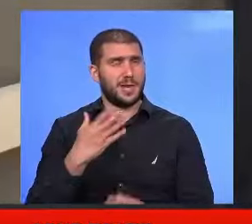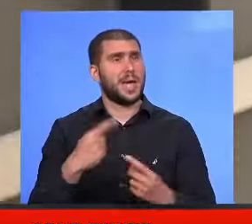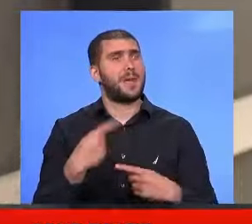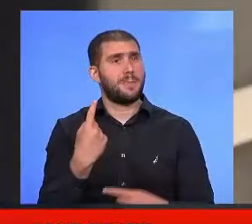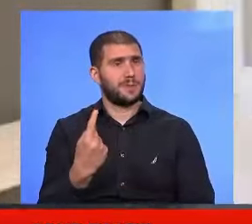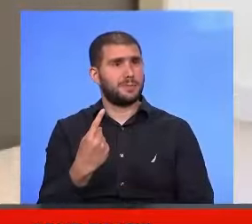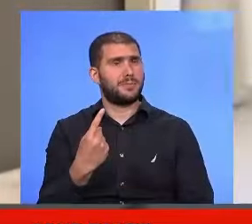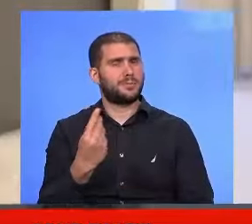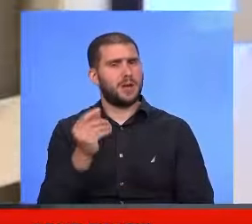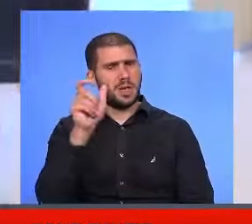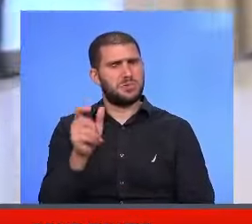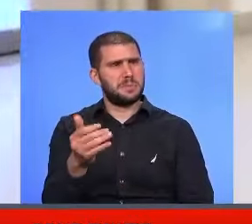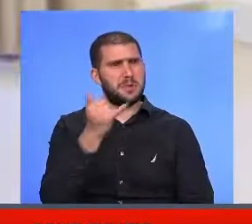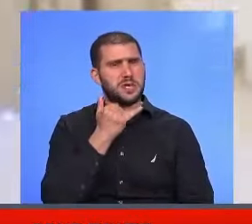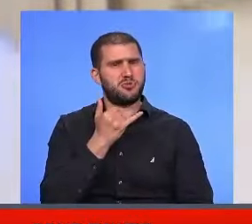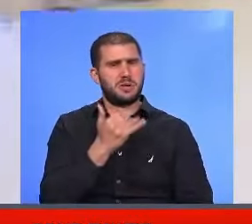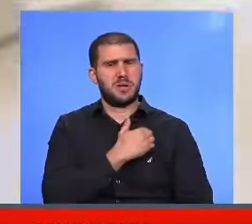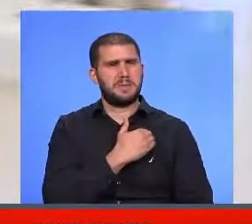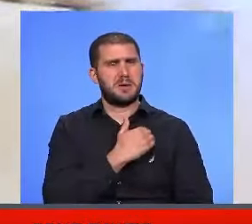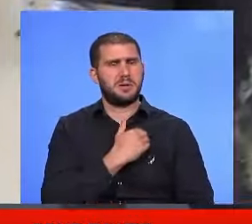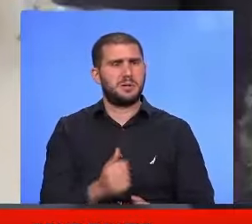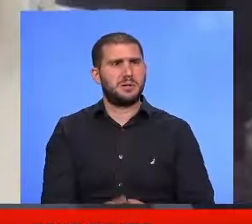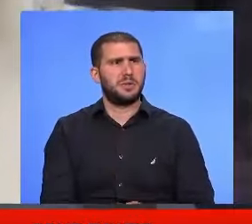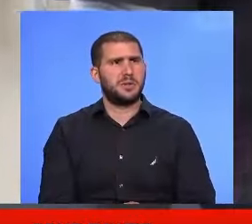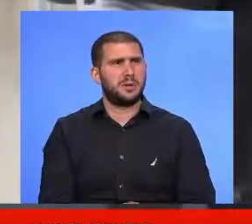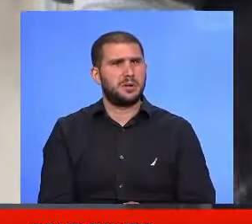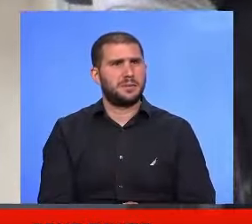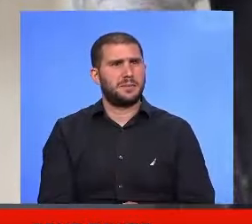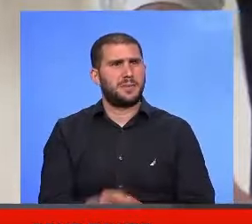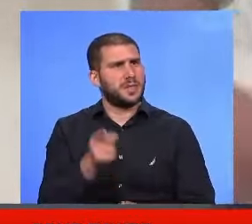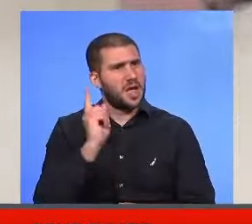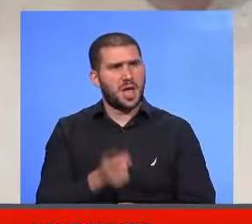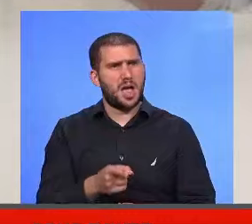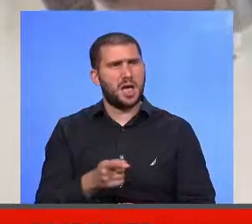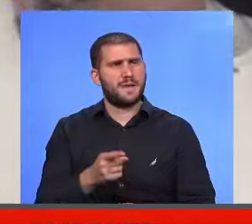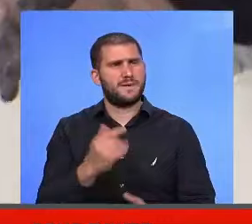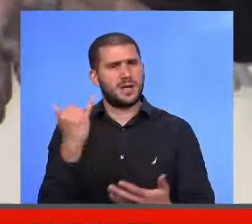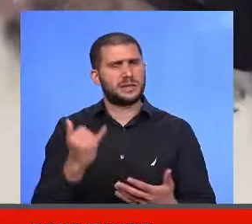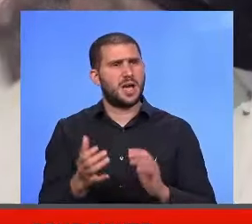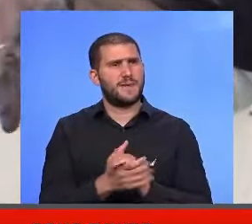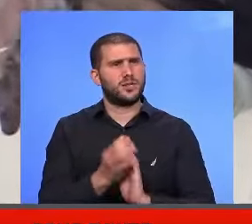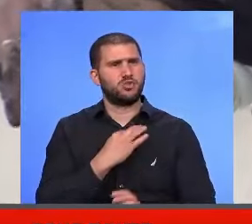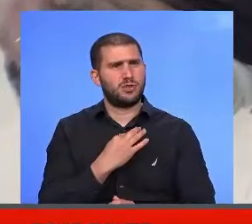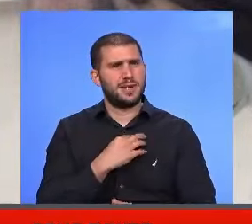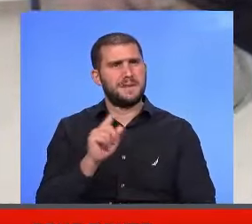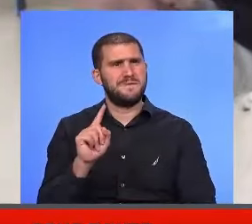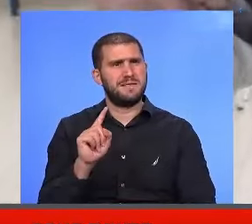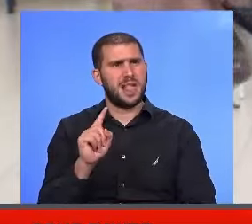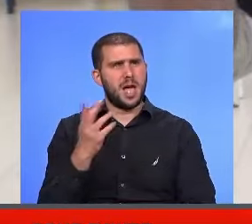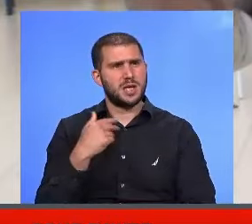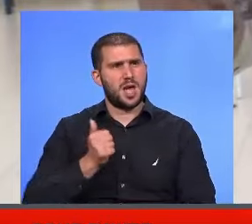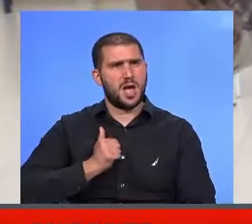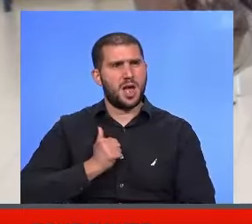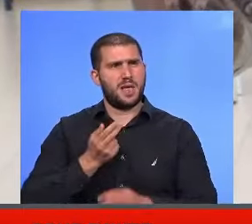days some guy called me and he said you must to paint my friend Vitali, he died